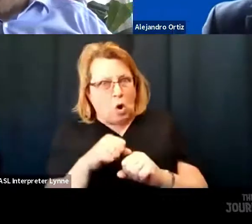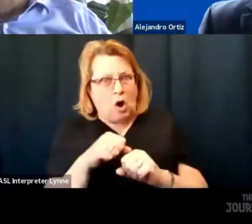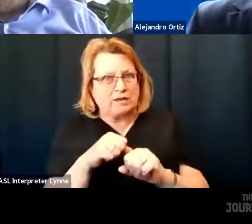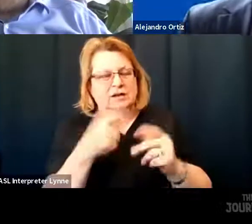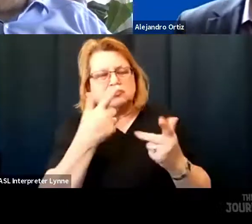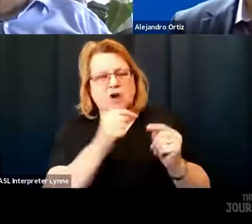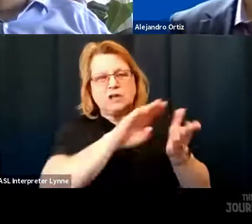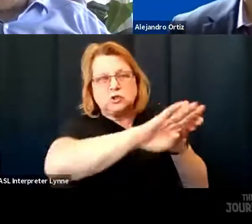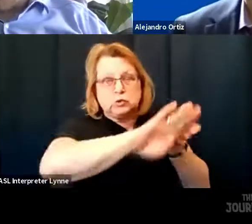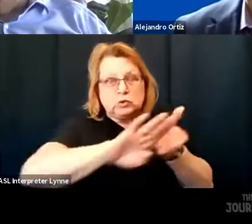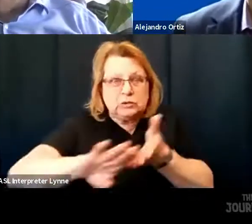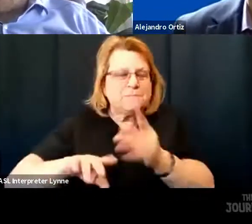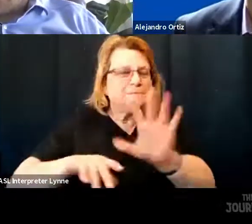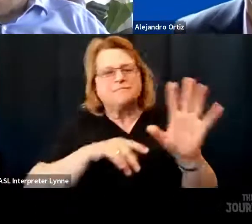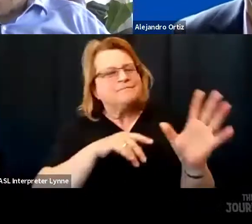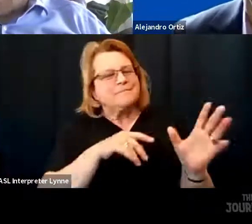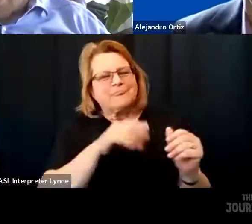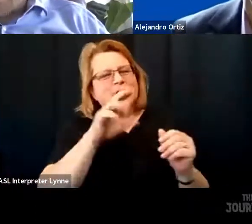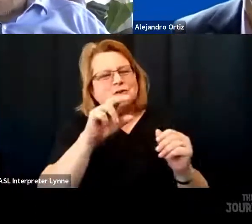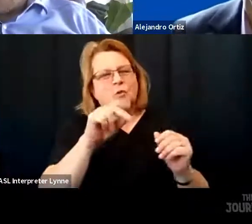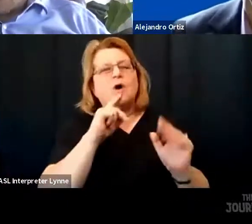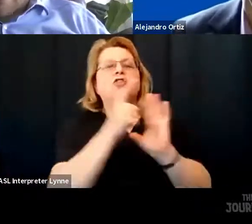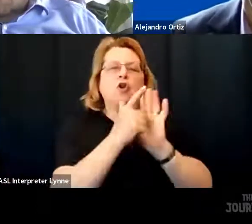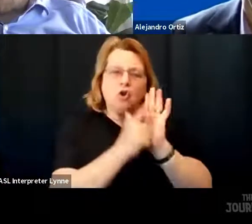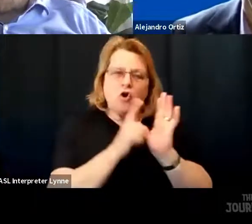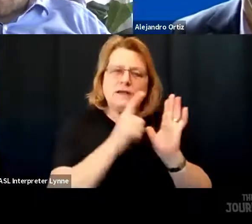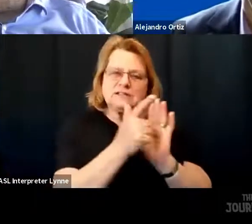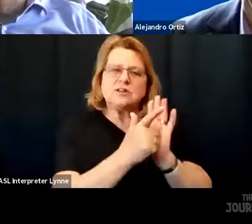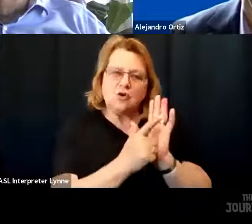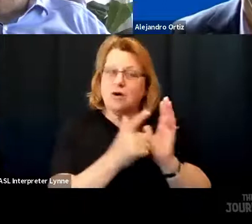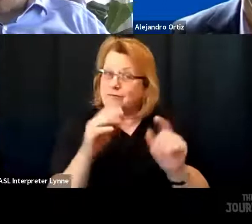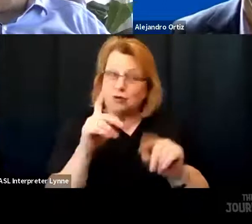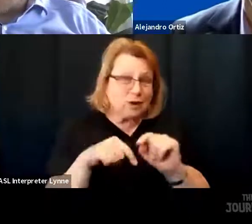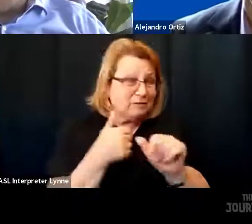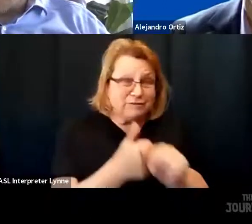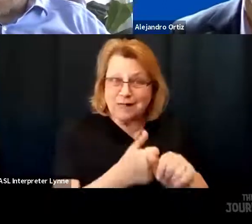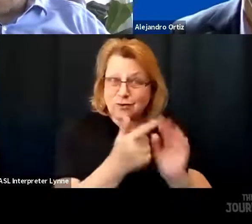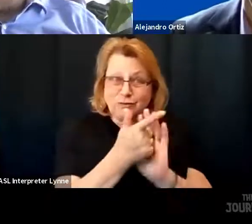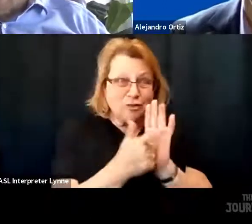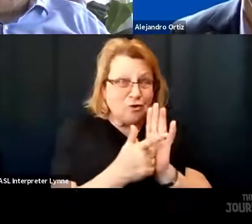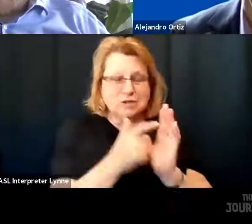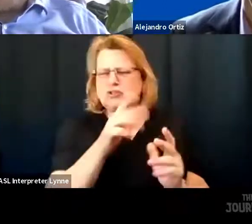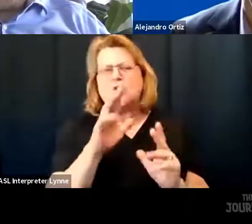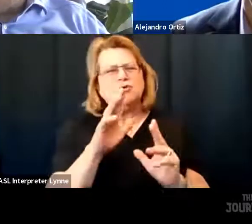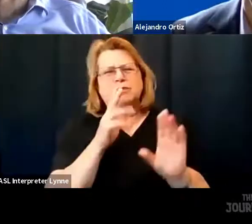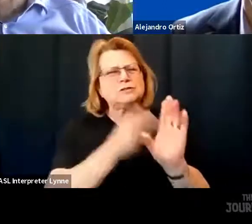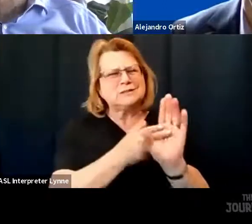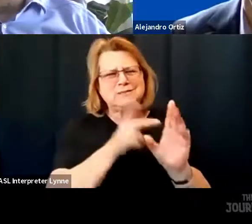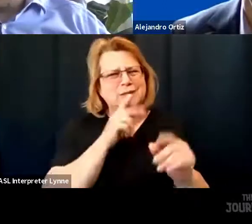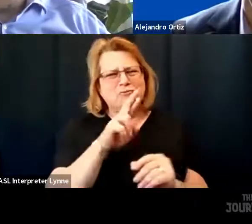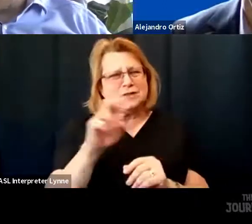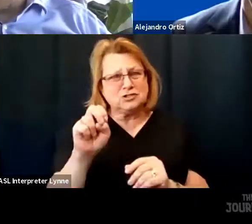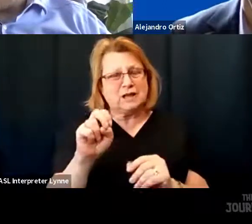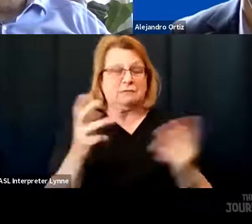try to look outward. As was just said, the law is the law. If you can't follow the law, then maybe you shouldn't be in real estate. If you can follow the law, then